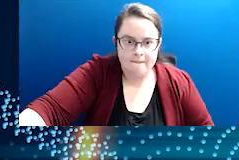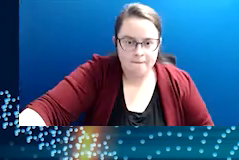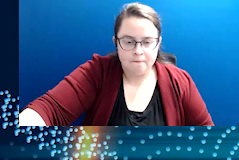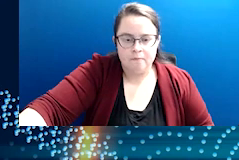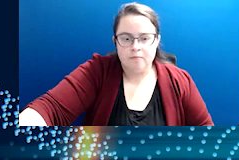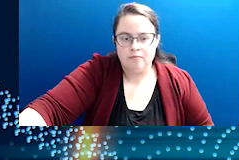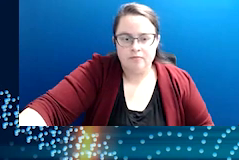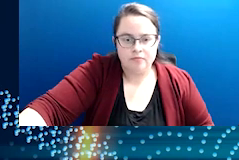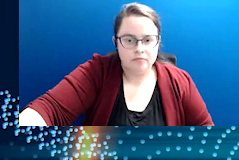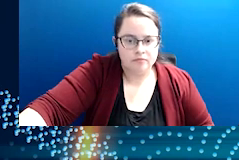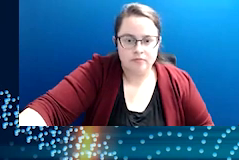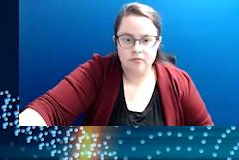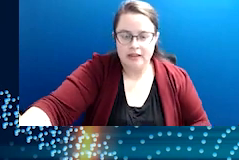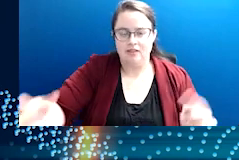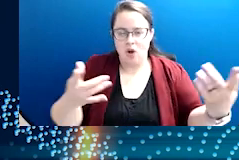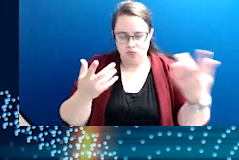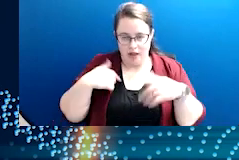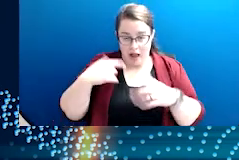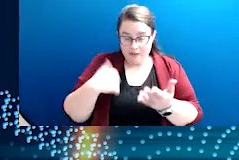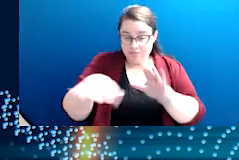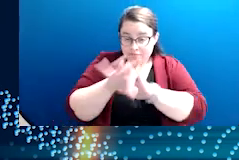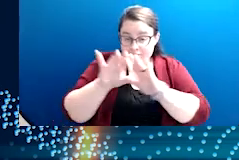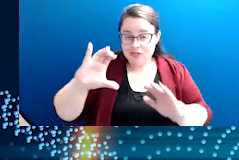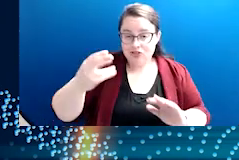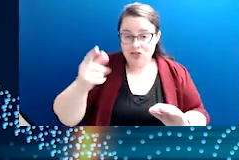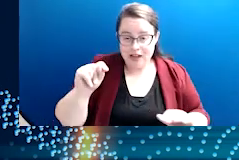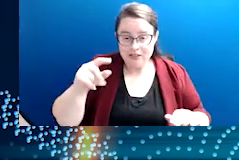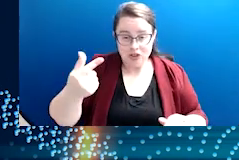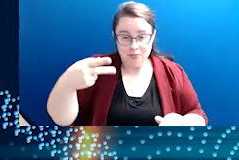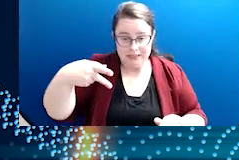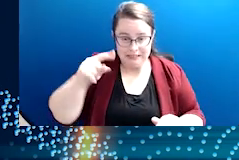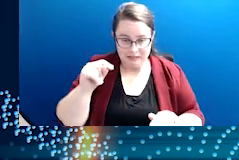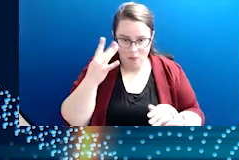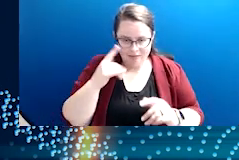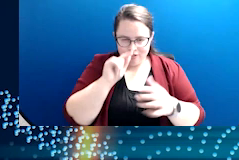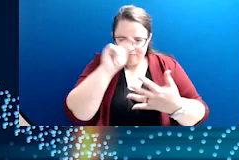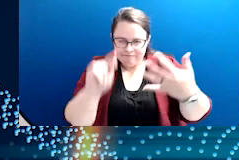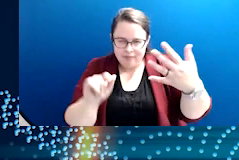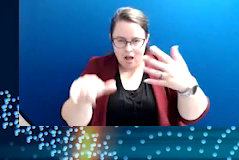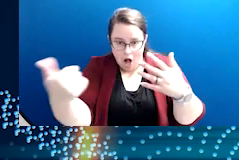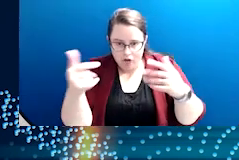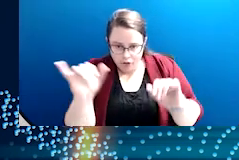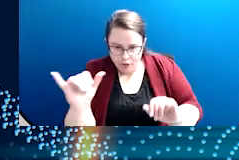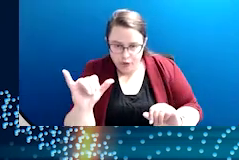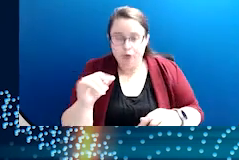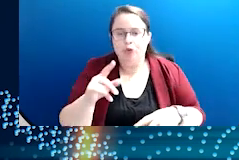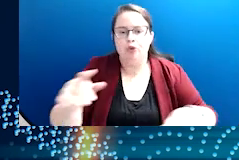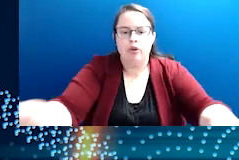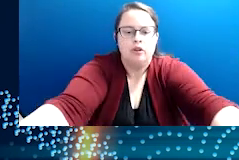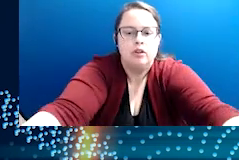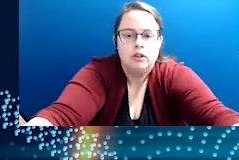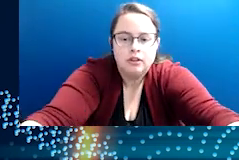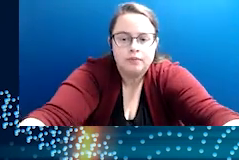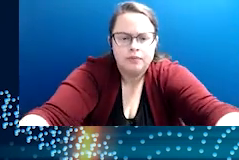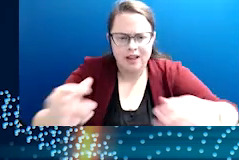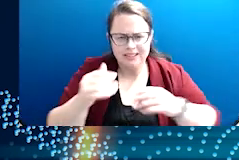that everyone knows about, everyone's been talking about. So, but there are other ones that do similar things. Some have